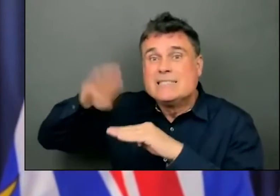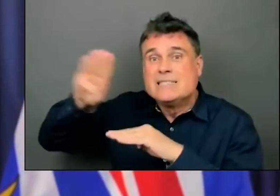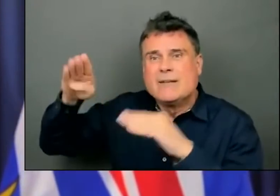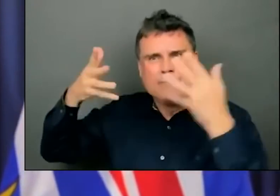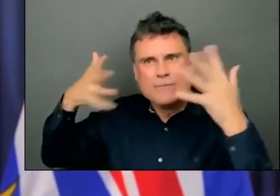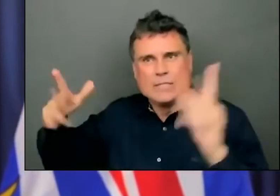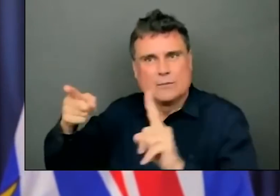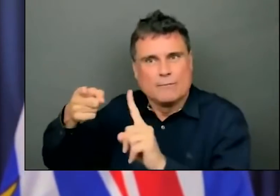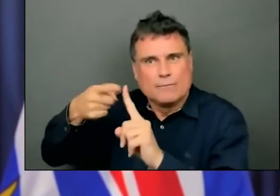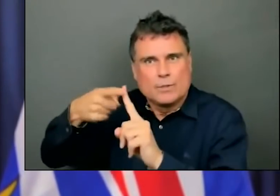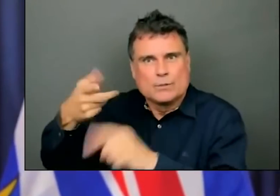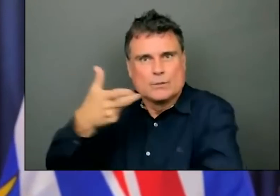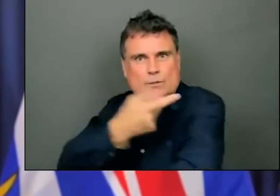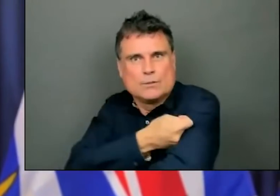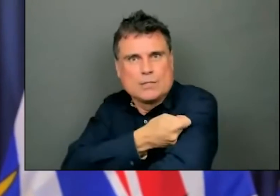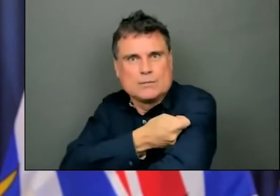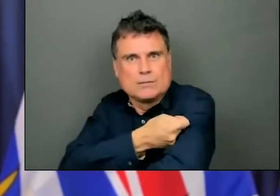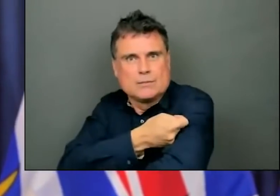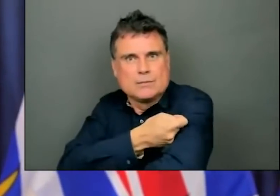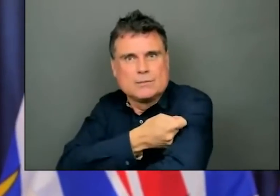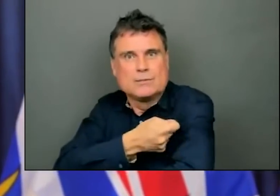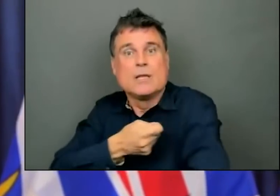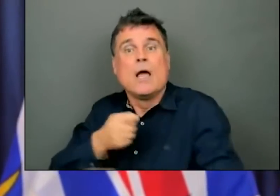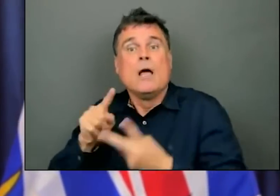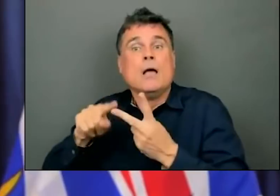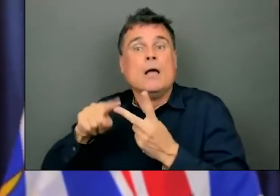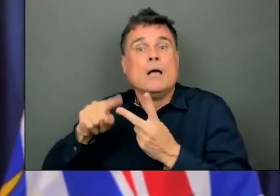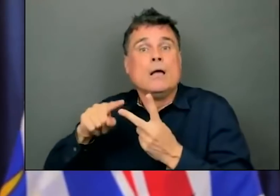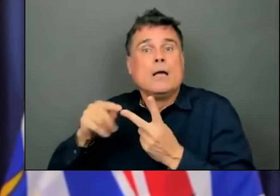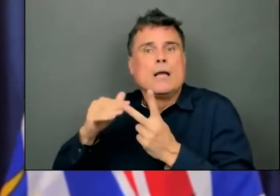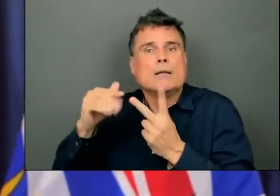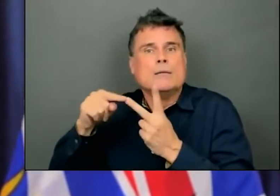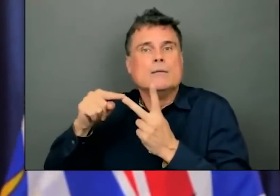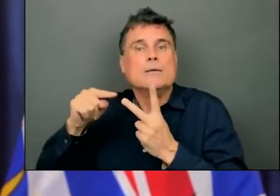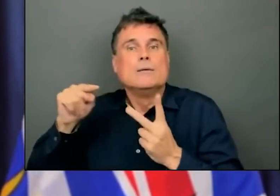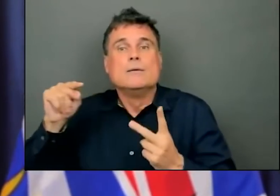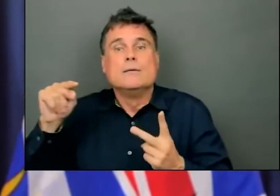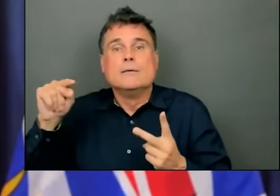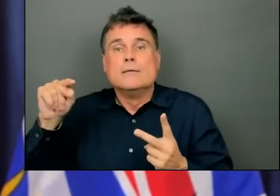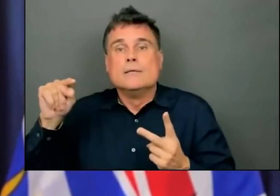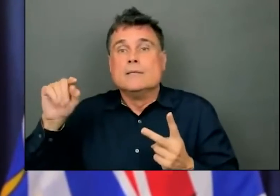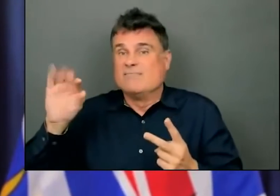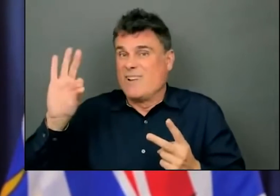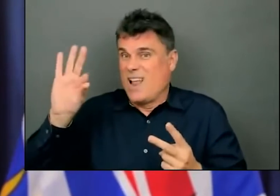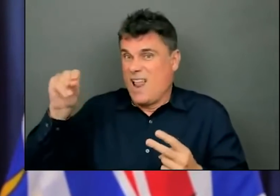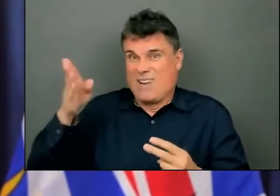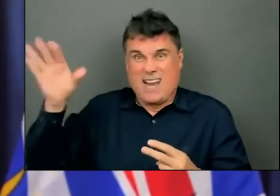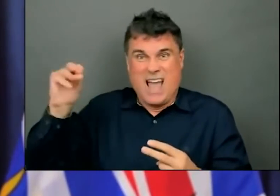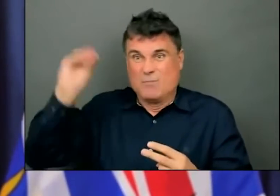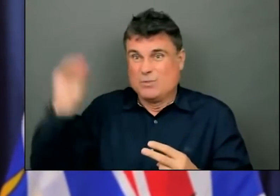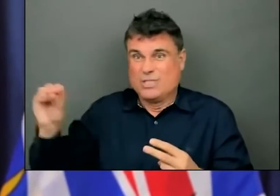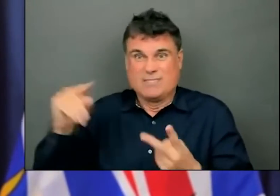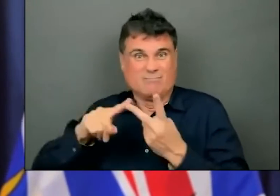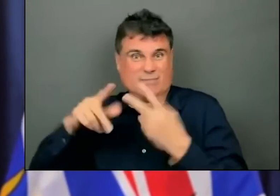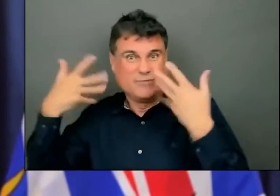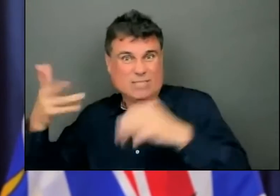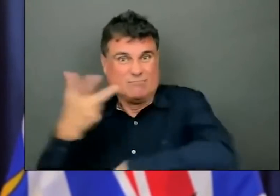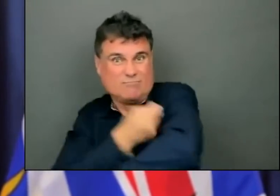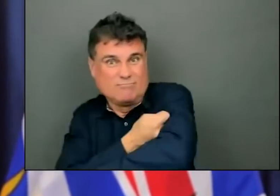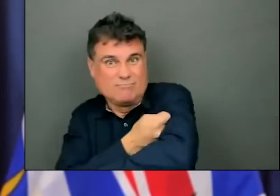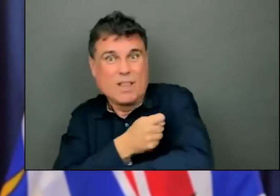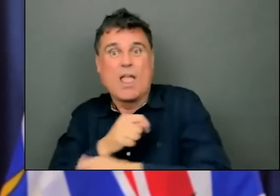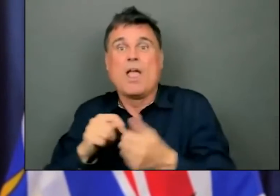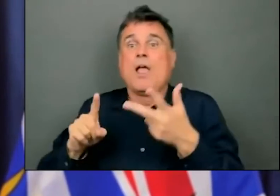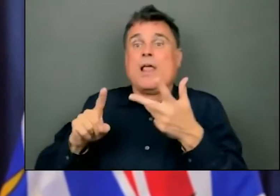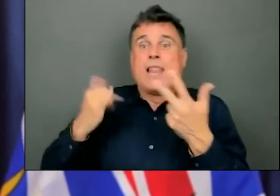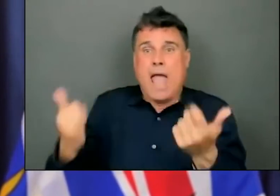91% have received their second dose. Of those eligible, well over 60% of adults have received their booster doses.